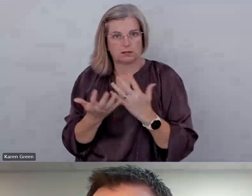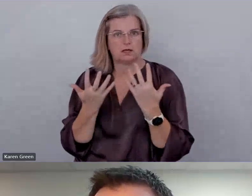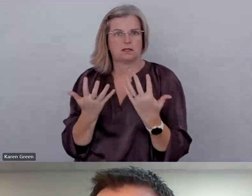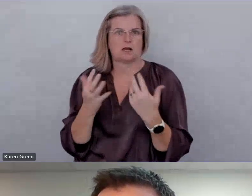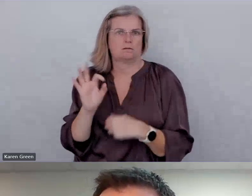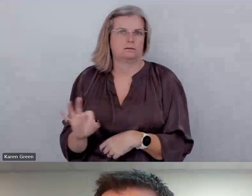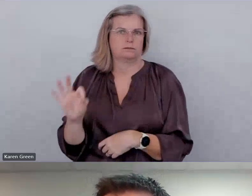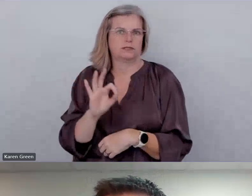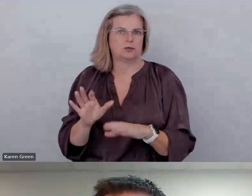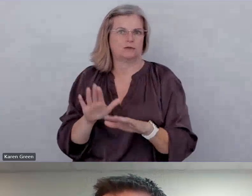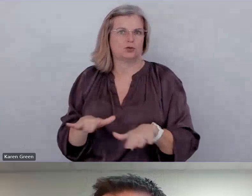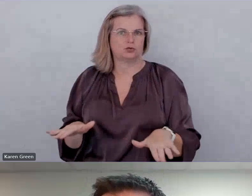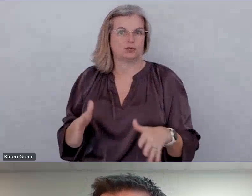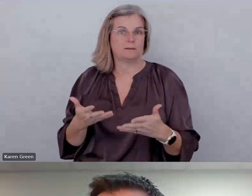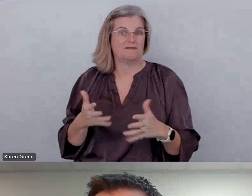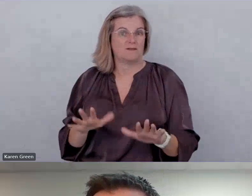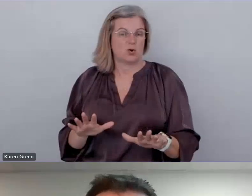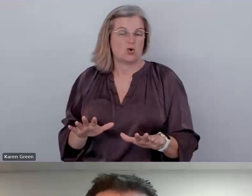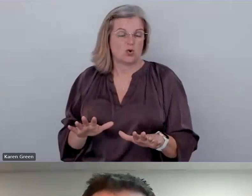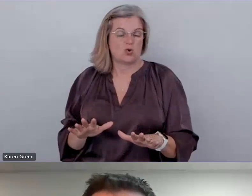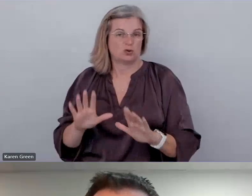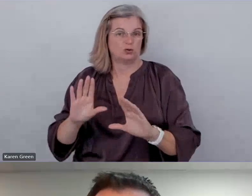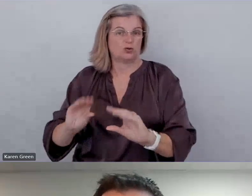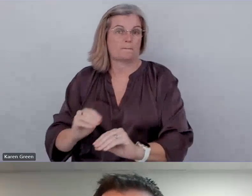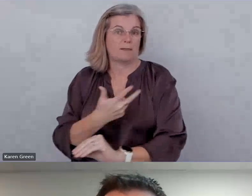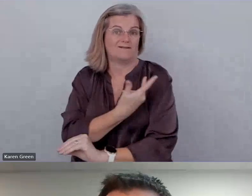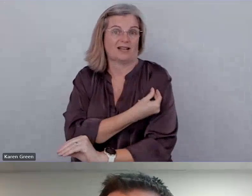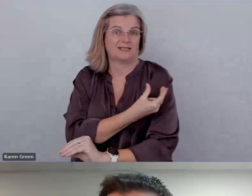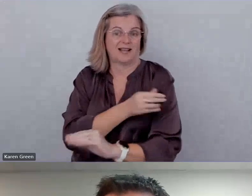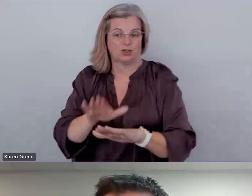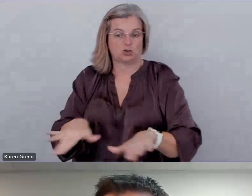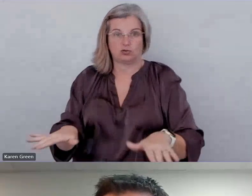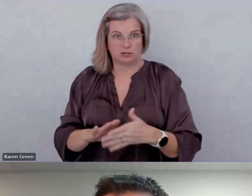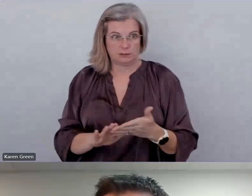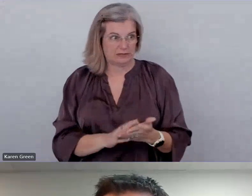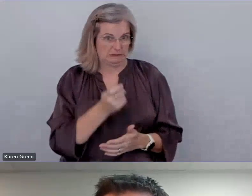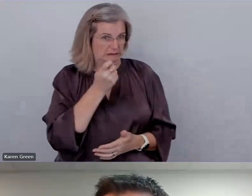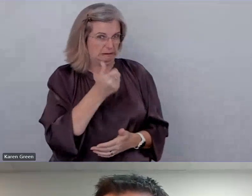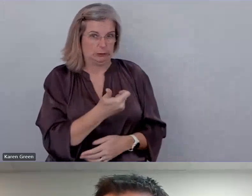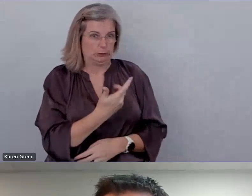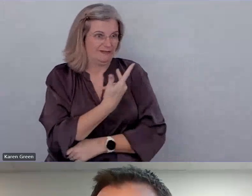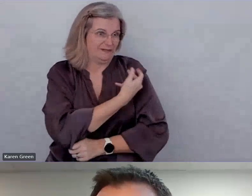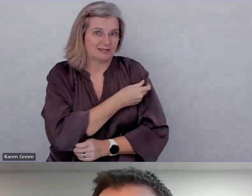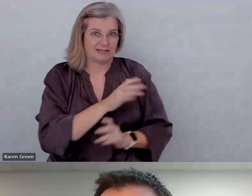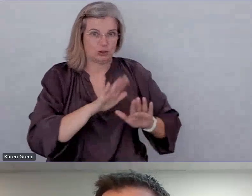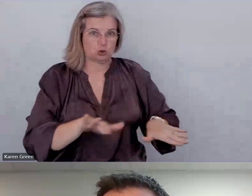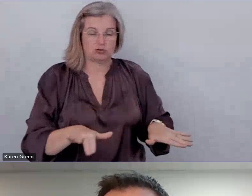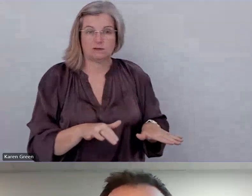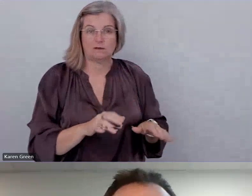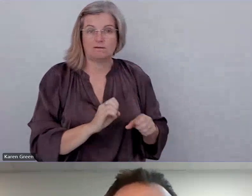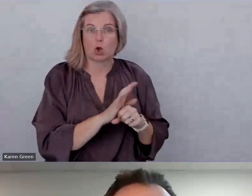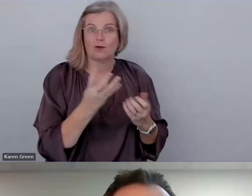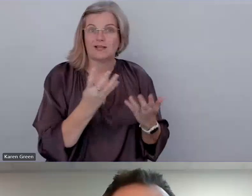being terminated in this country. So there aren't very many vaccinated children for COVID-19 now.